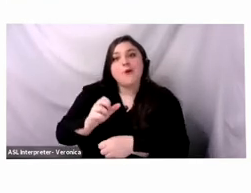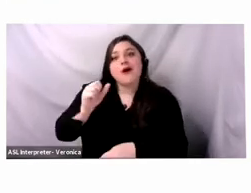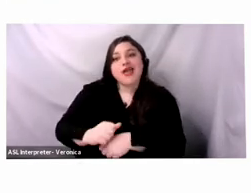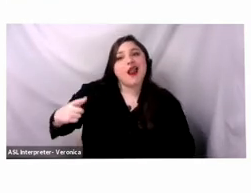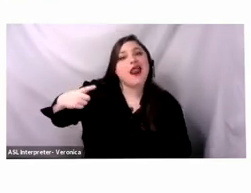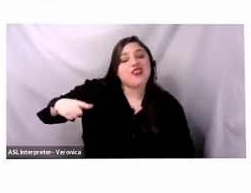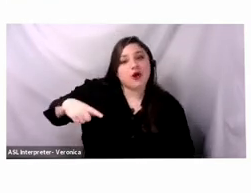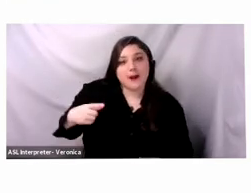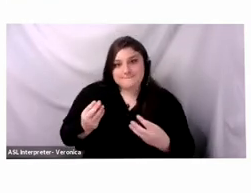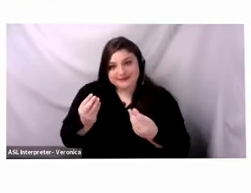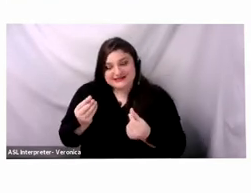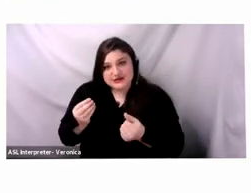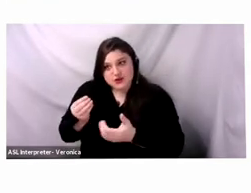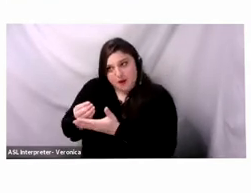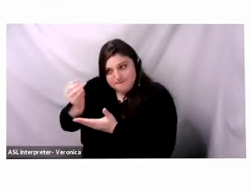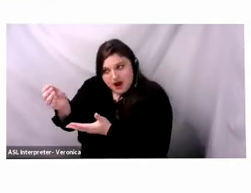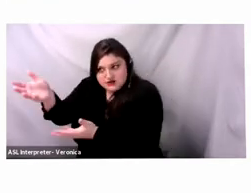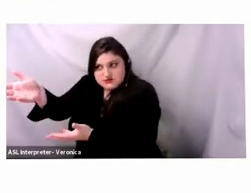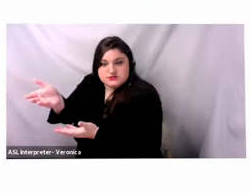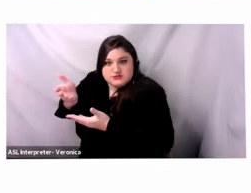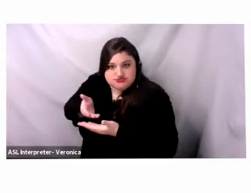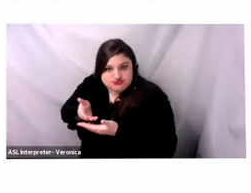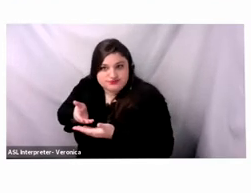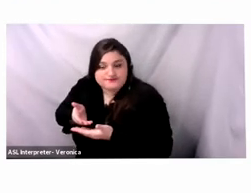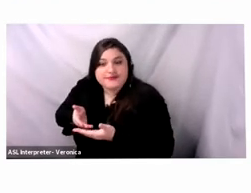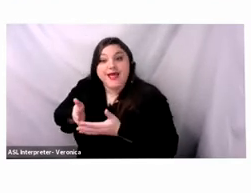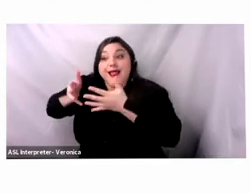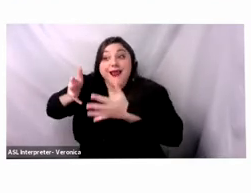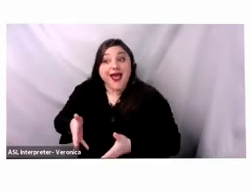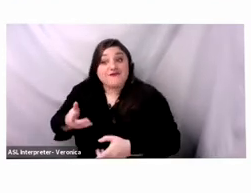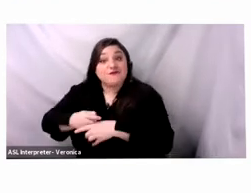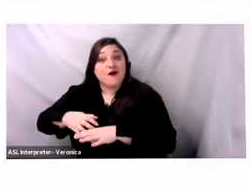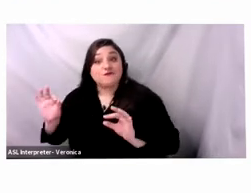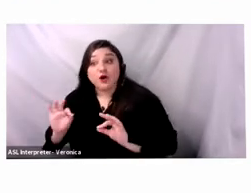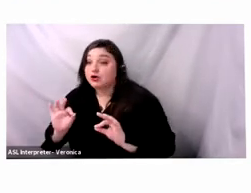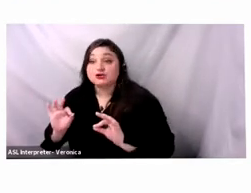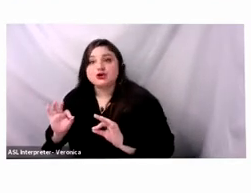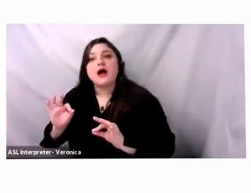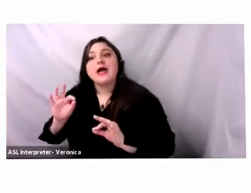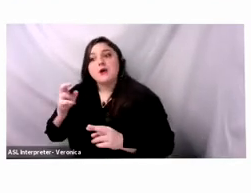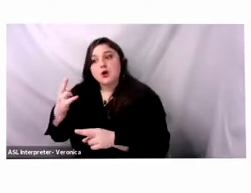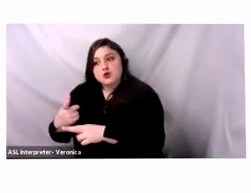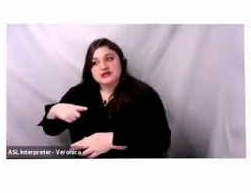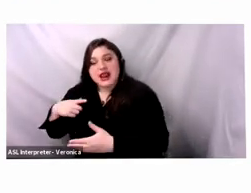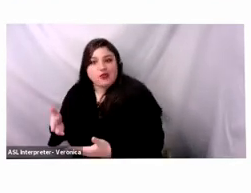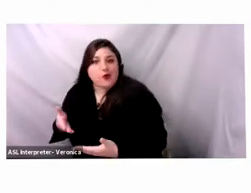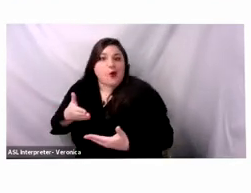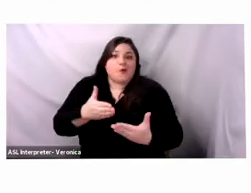shoemaker, and then they created sandals and shoes for him. I wore the sandals